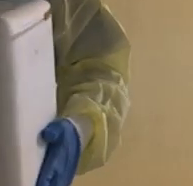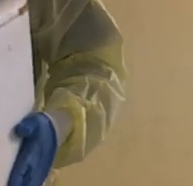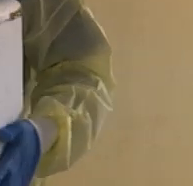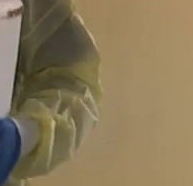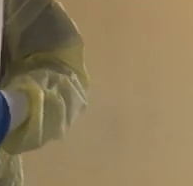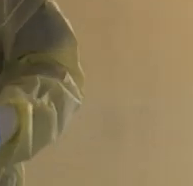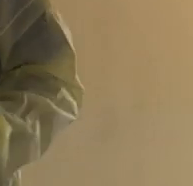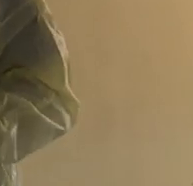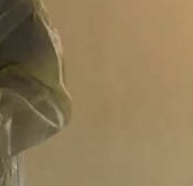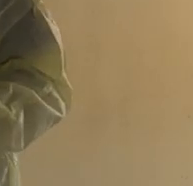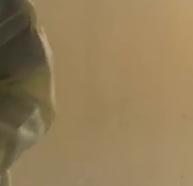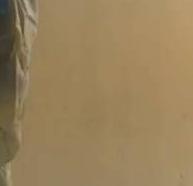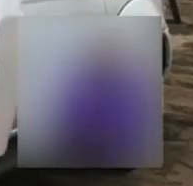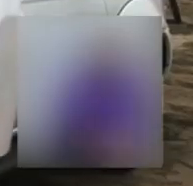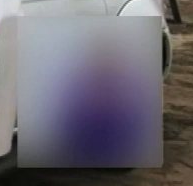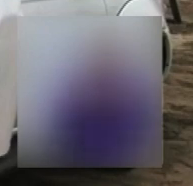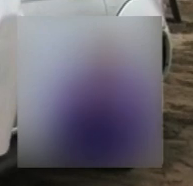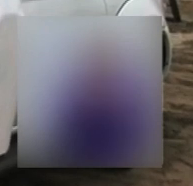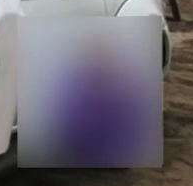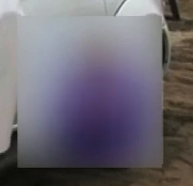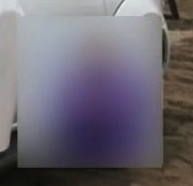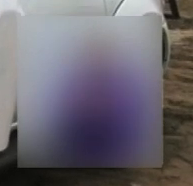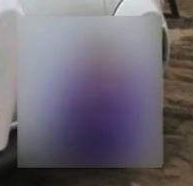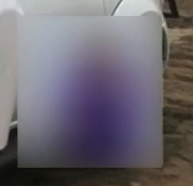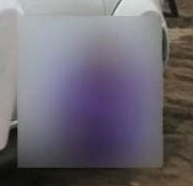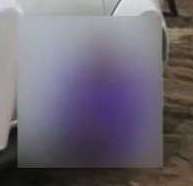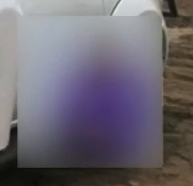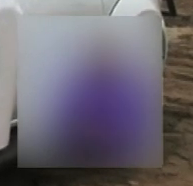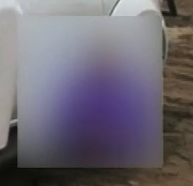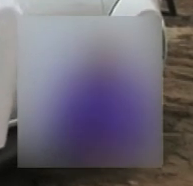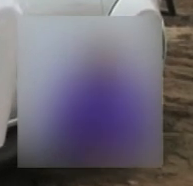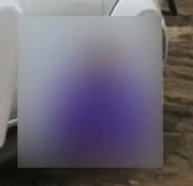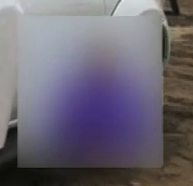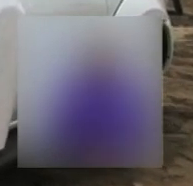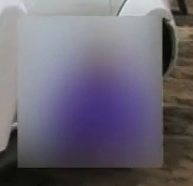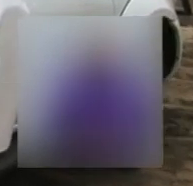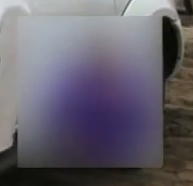still investigating the cause of death, and findings will be communicated to the